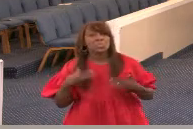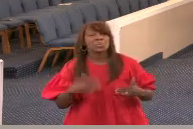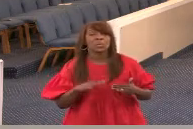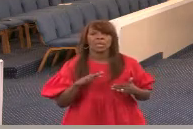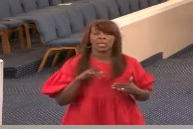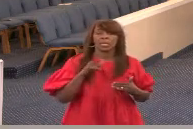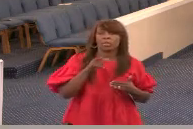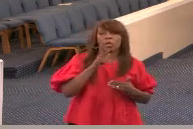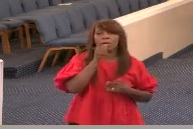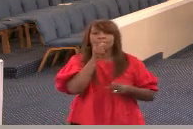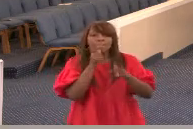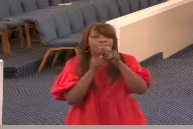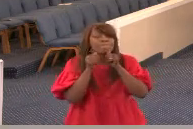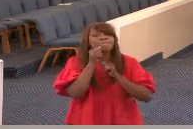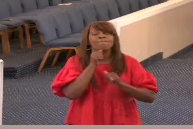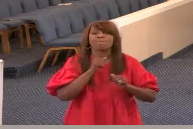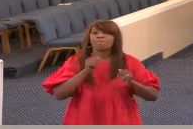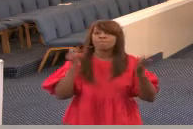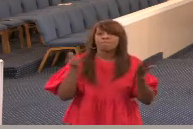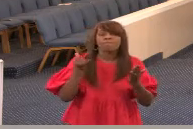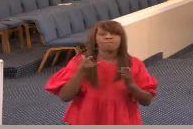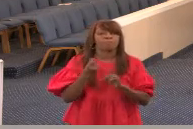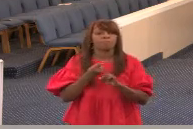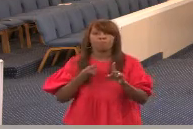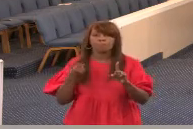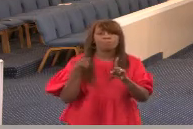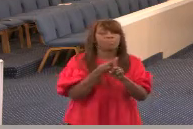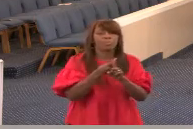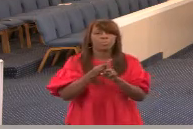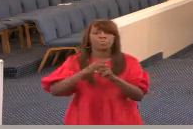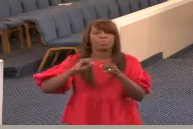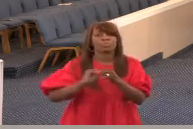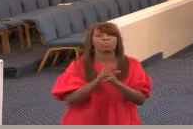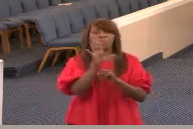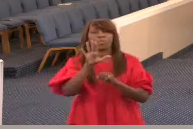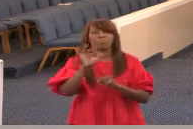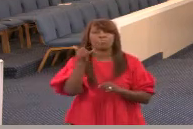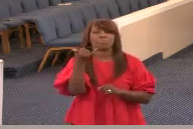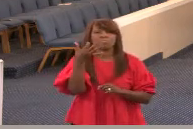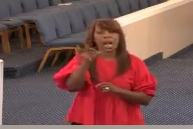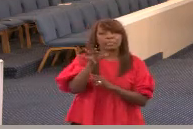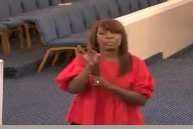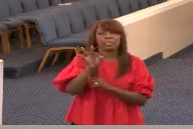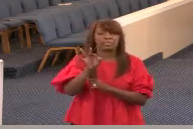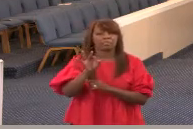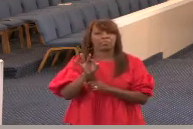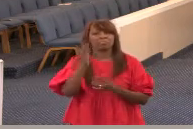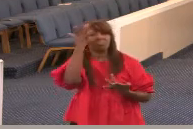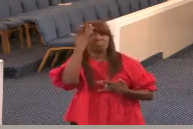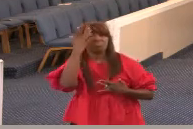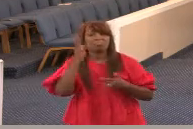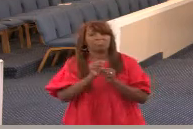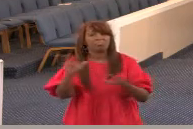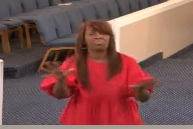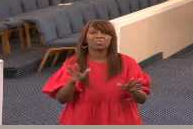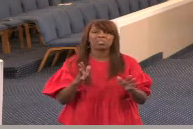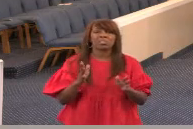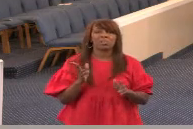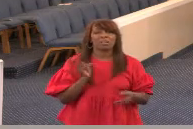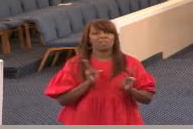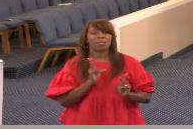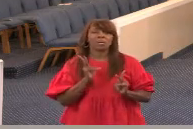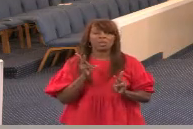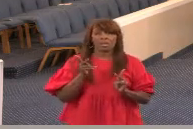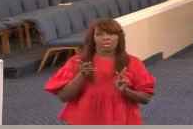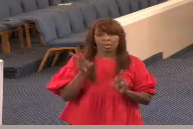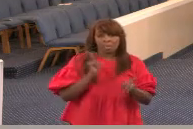dealing with the impact of this coronavirus, our prayers to all of our servants